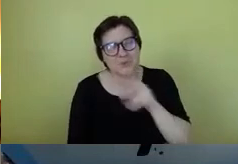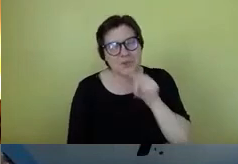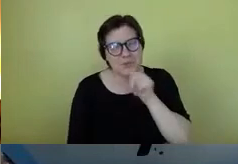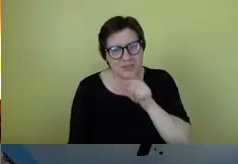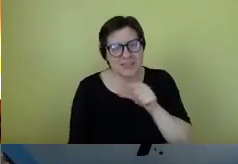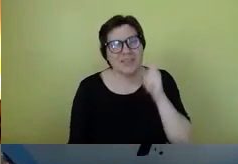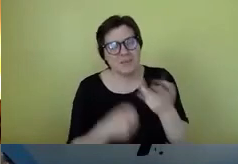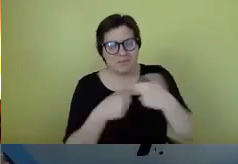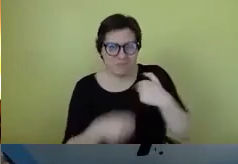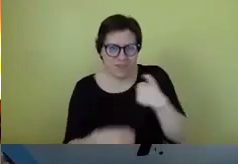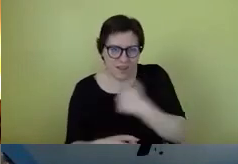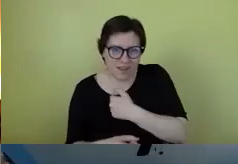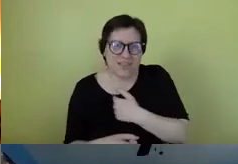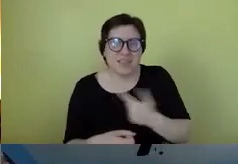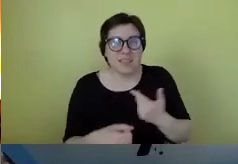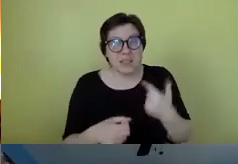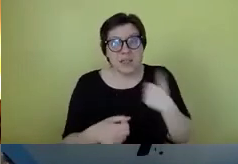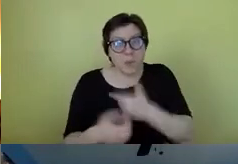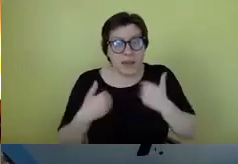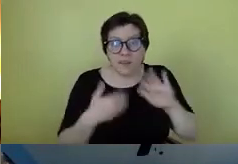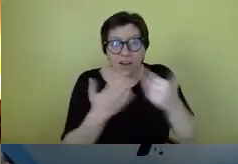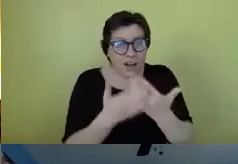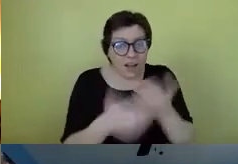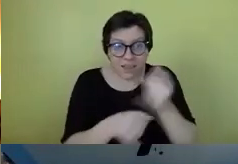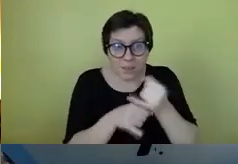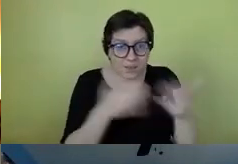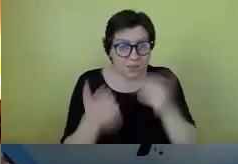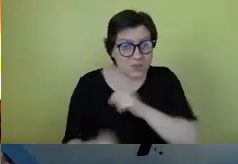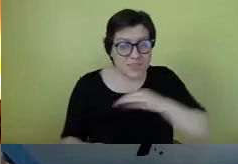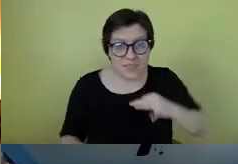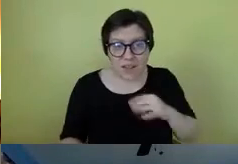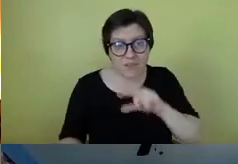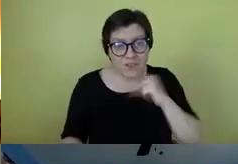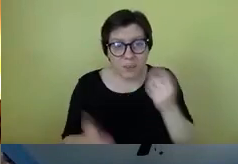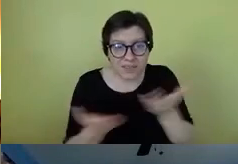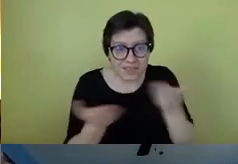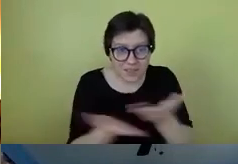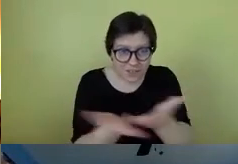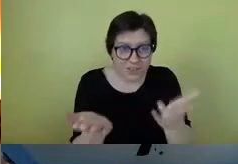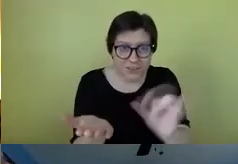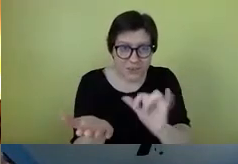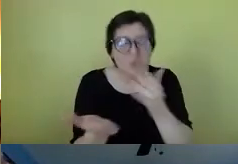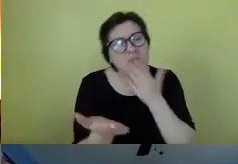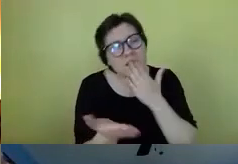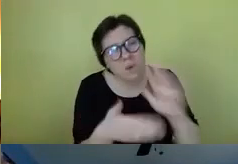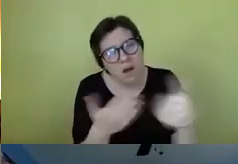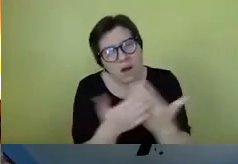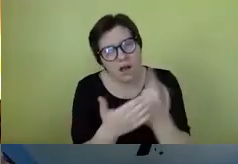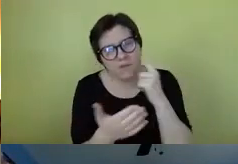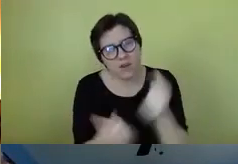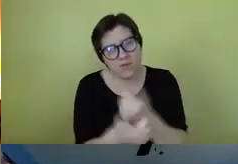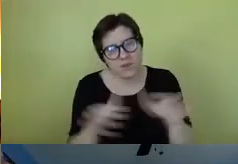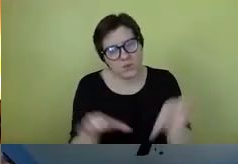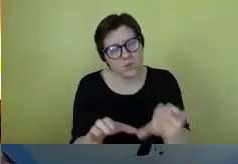We have all of our campus ministry staff and chaplains here with us again tonight. Thank you all for everything that you do. None